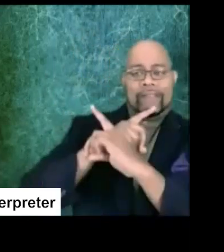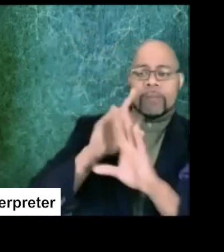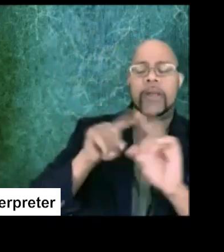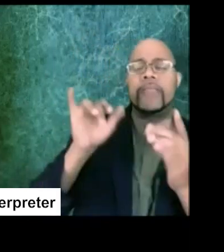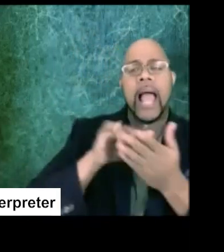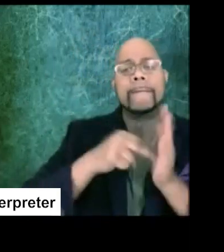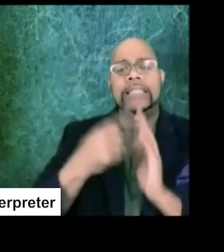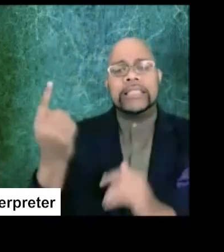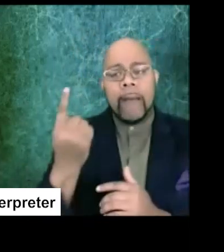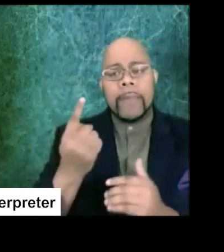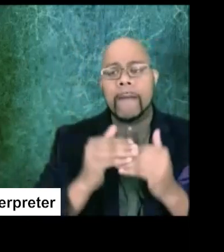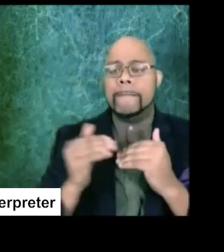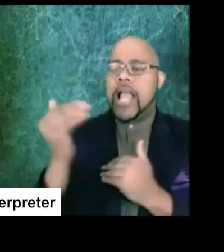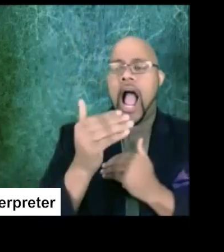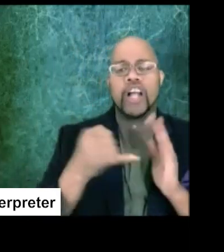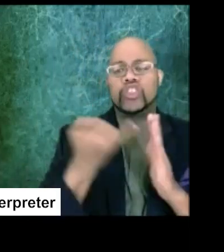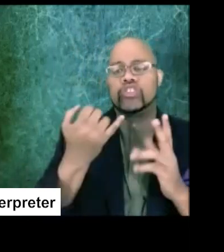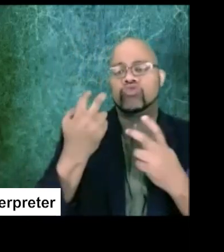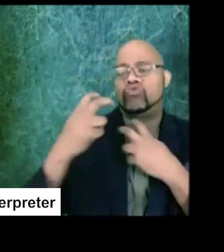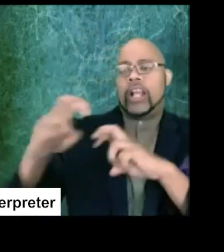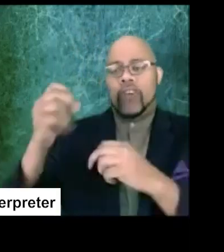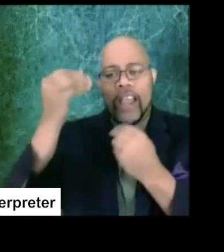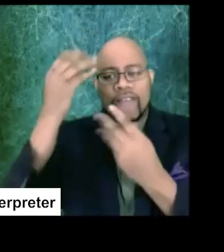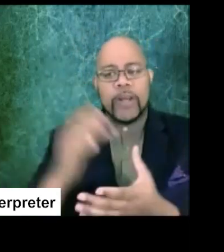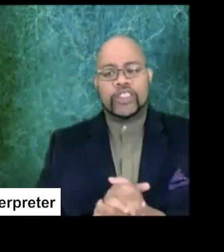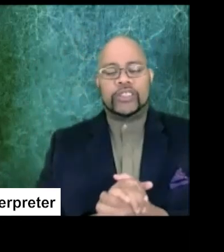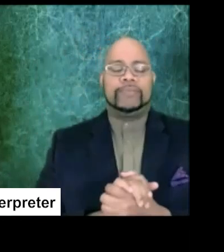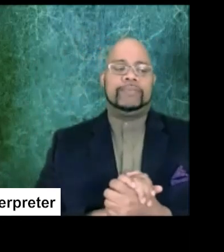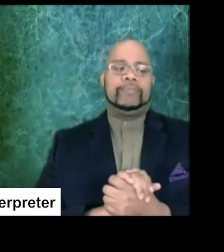something beyond just the transfer of information.